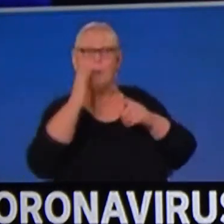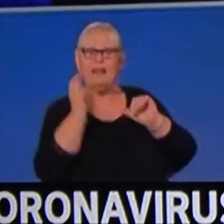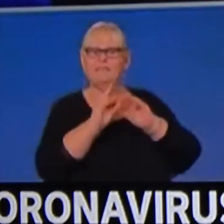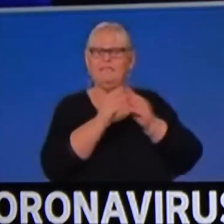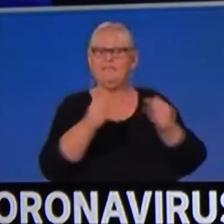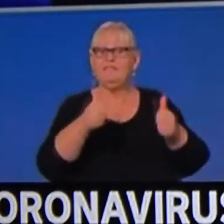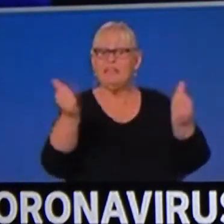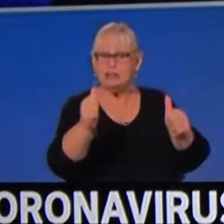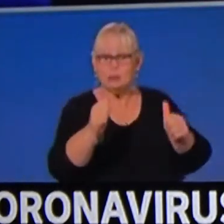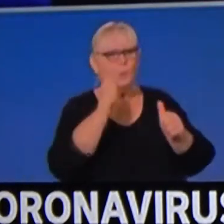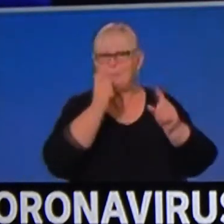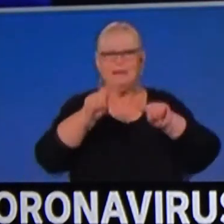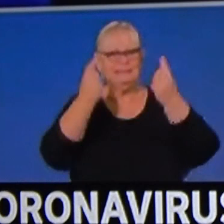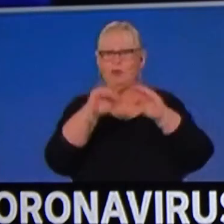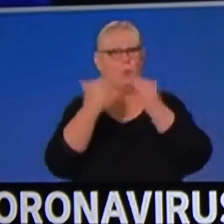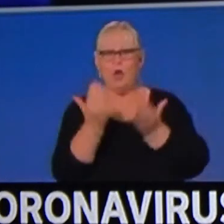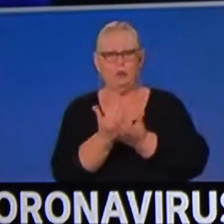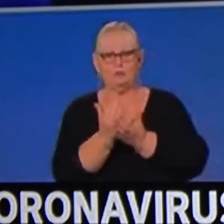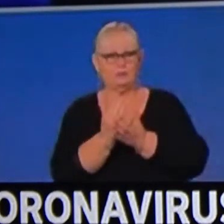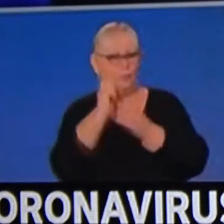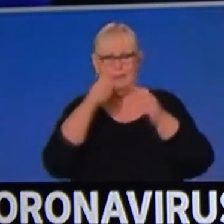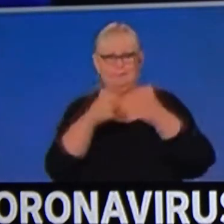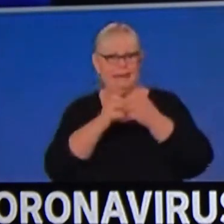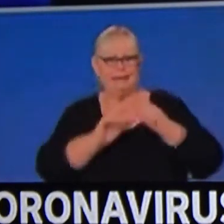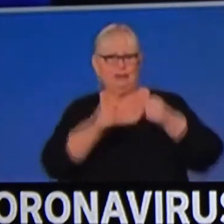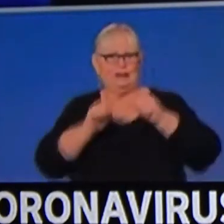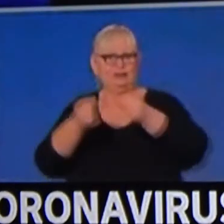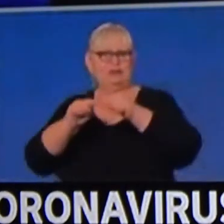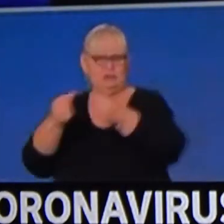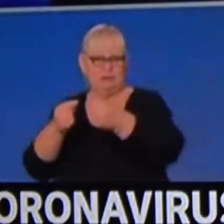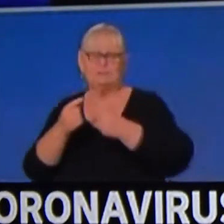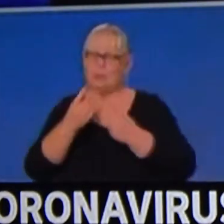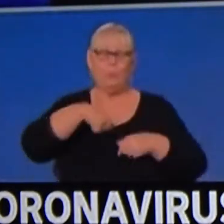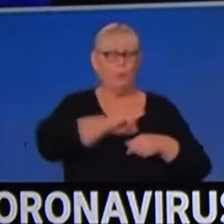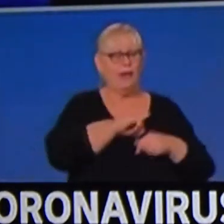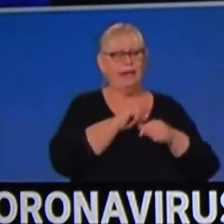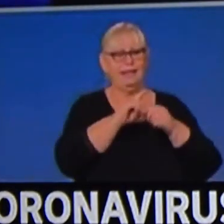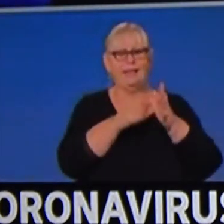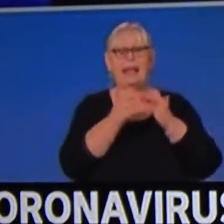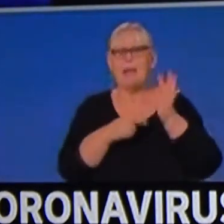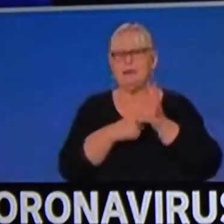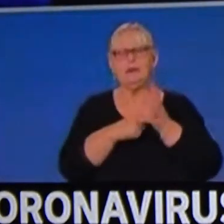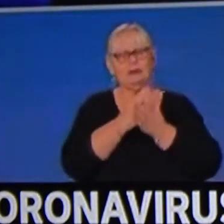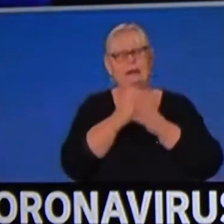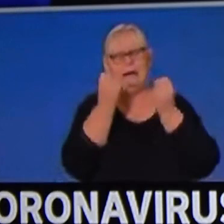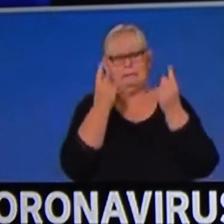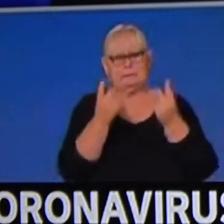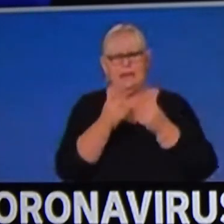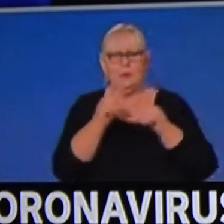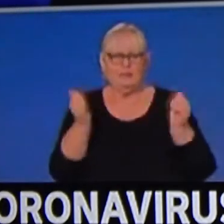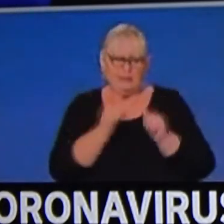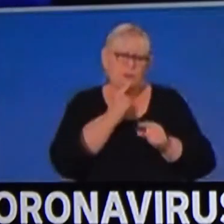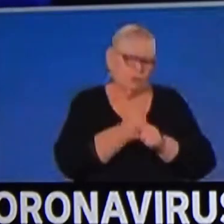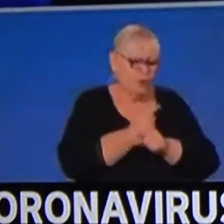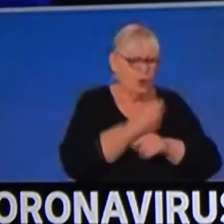many challenges. And the National Cabinet has a very good appreciation of this, and there's been some talk about